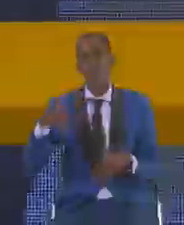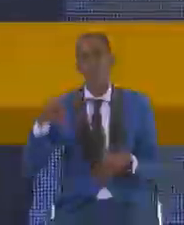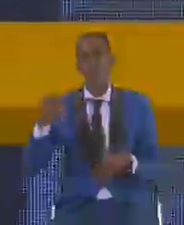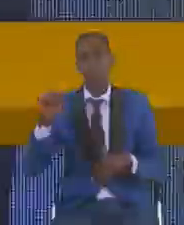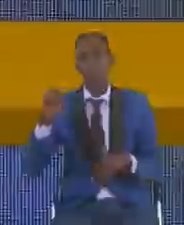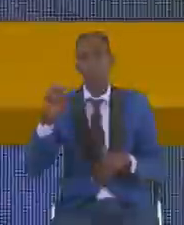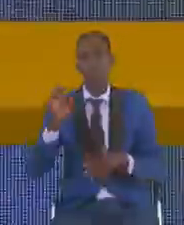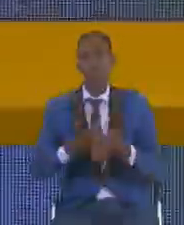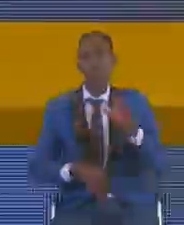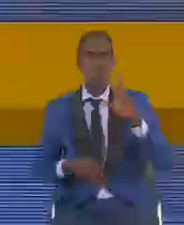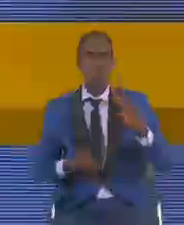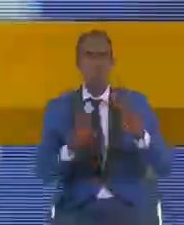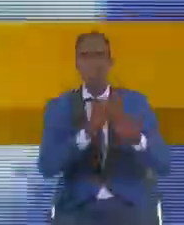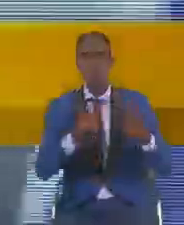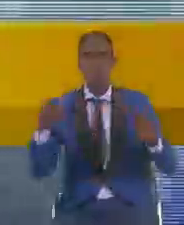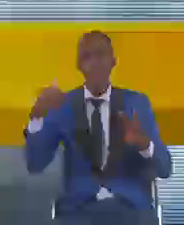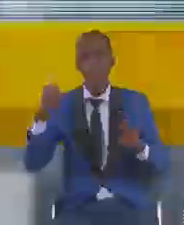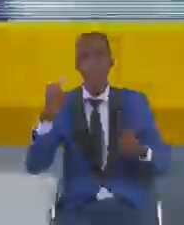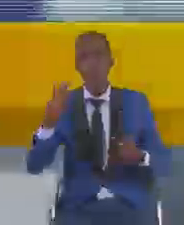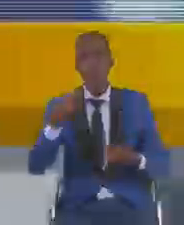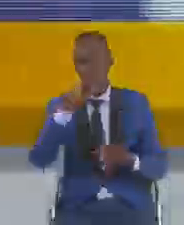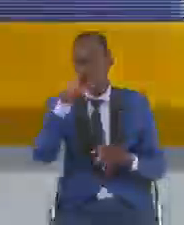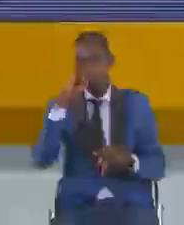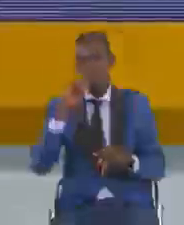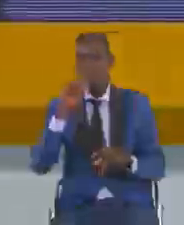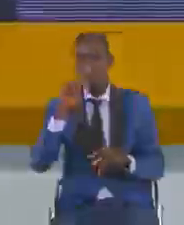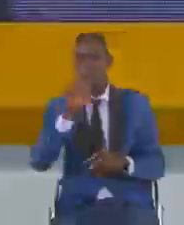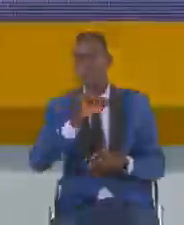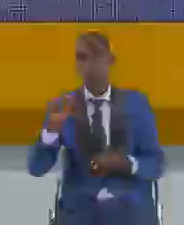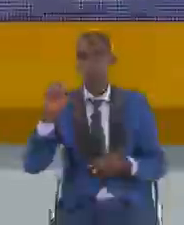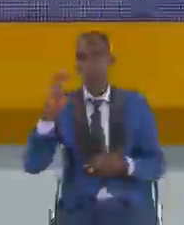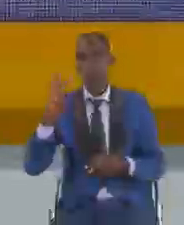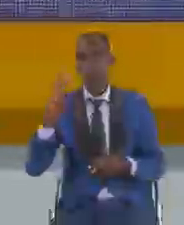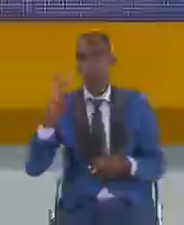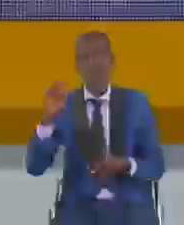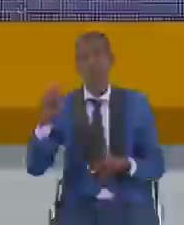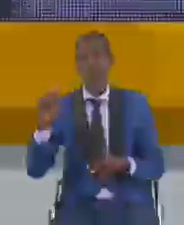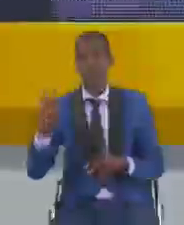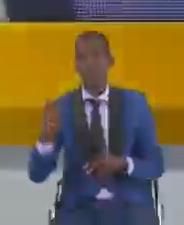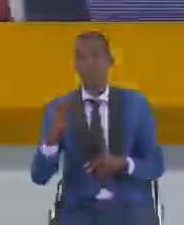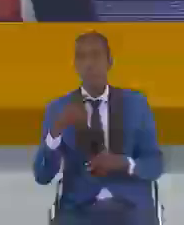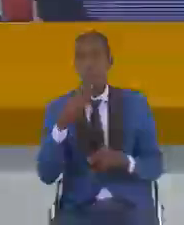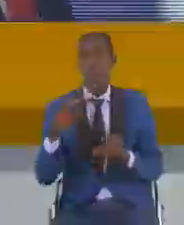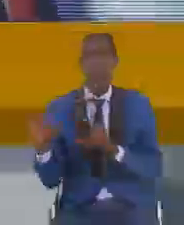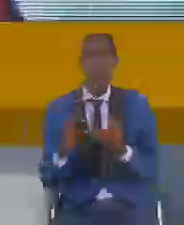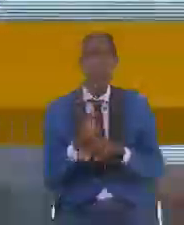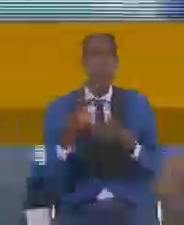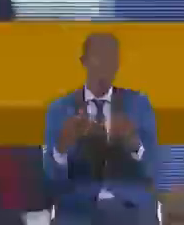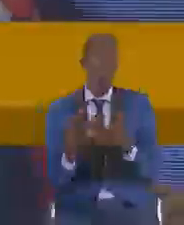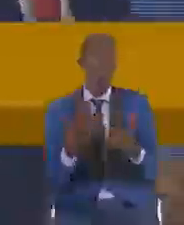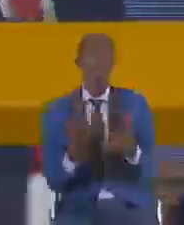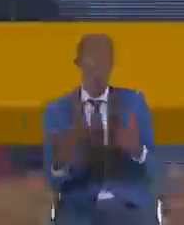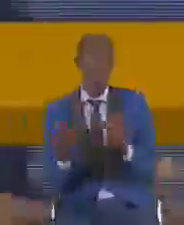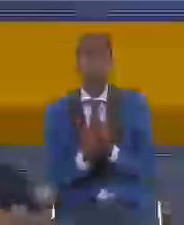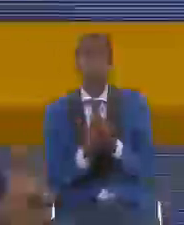there. Philippians chapter 2, reading from verse 14. Do all things